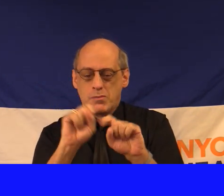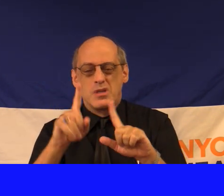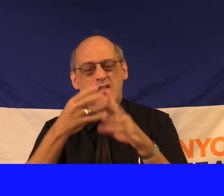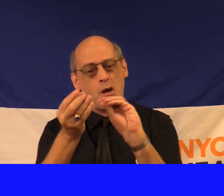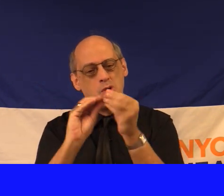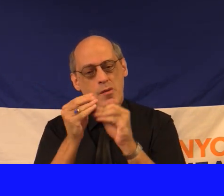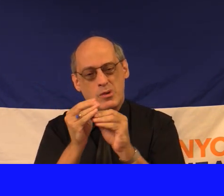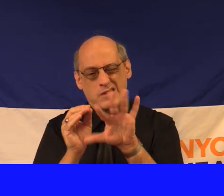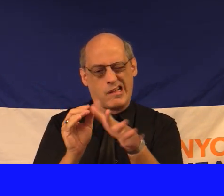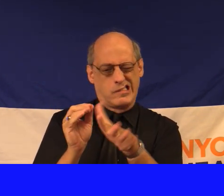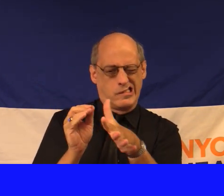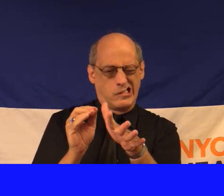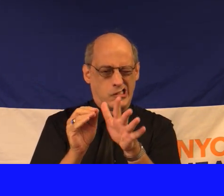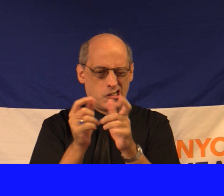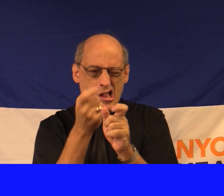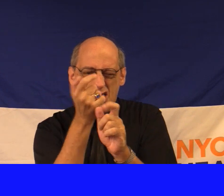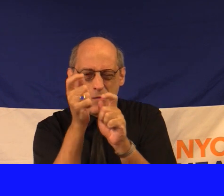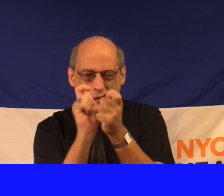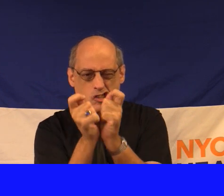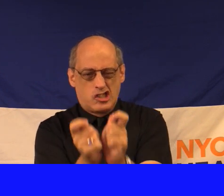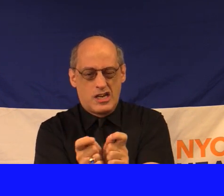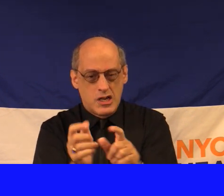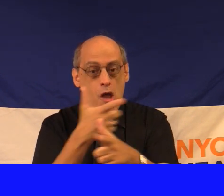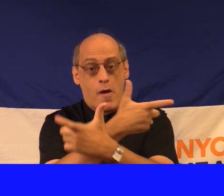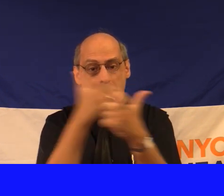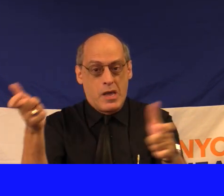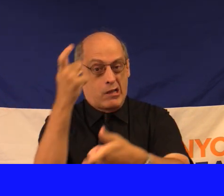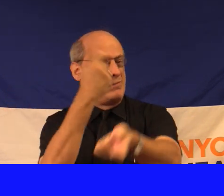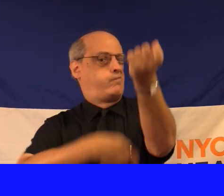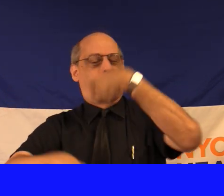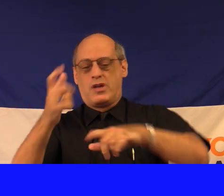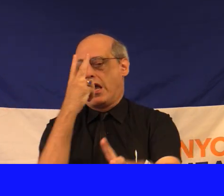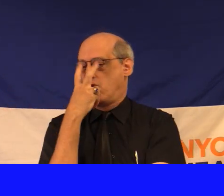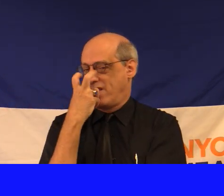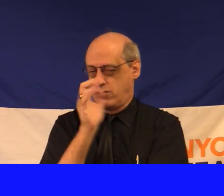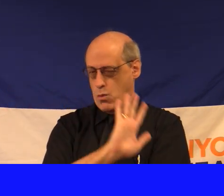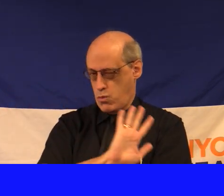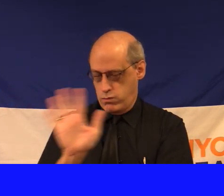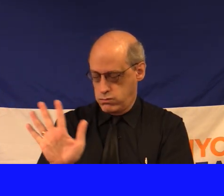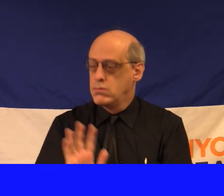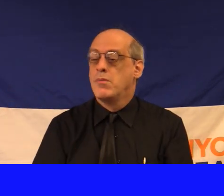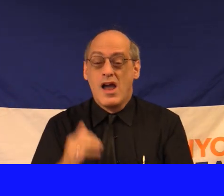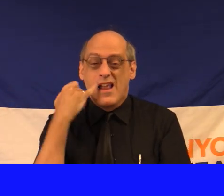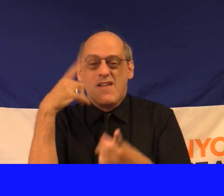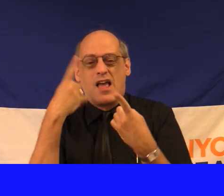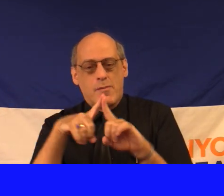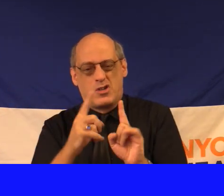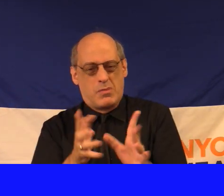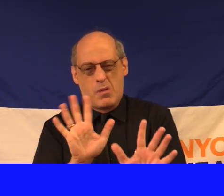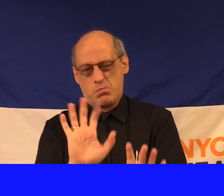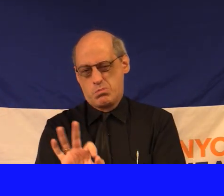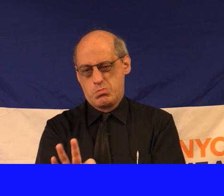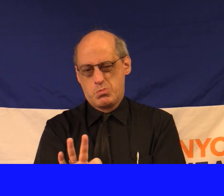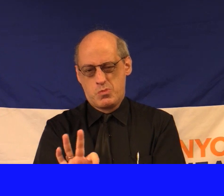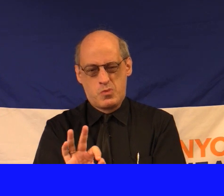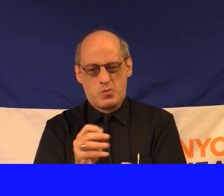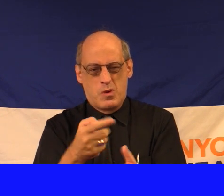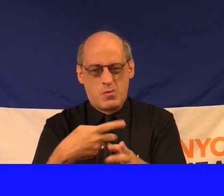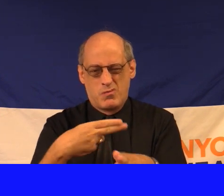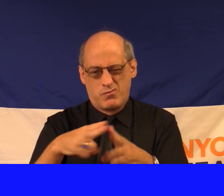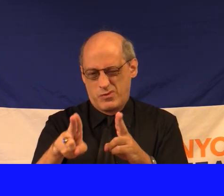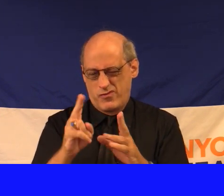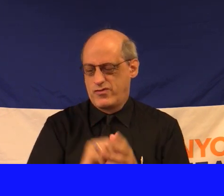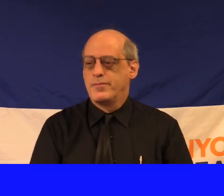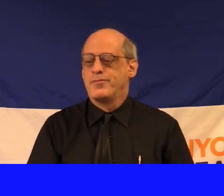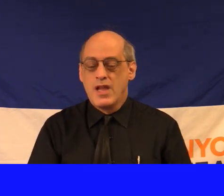may immaterially change. We don't really expect any changes, but if they do, they should be immaterial. If it is material,